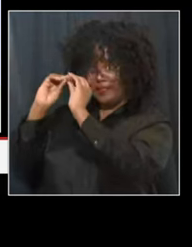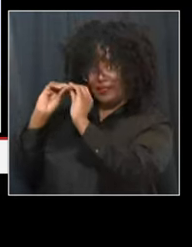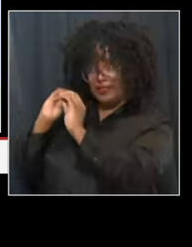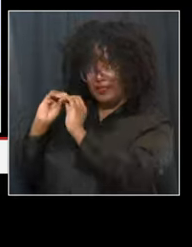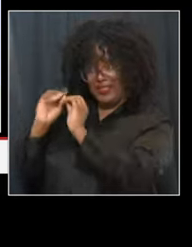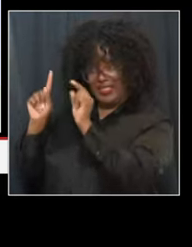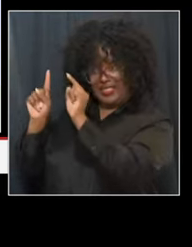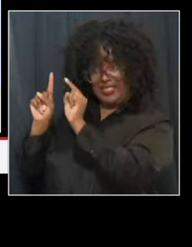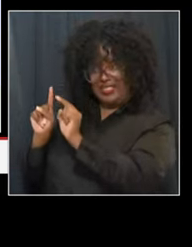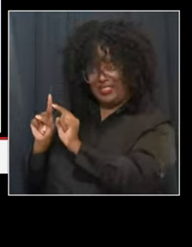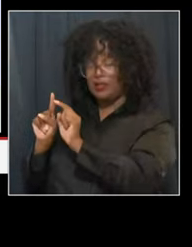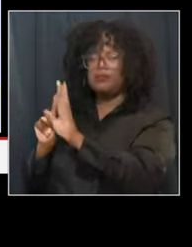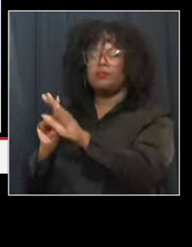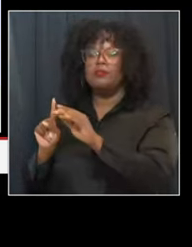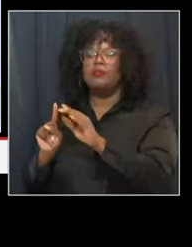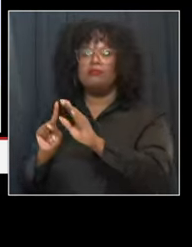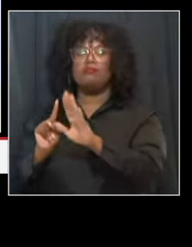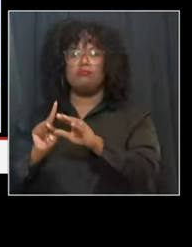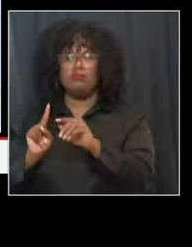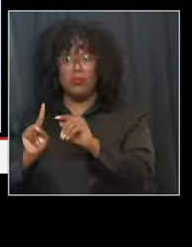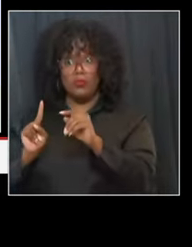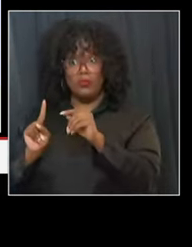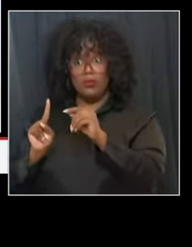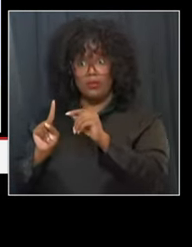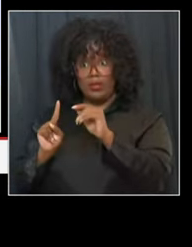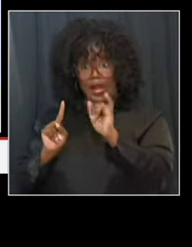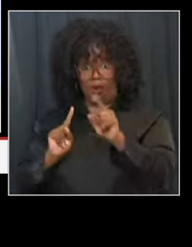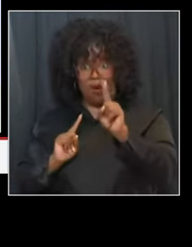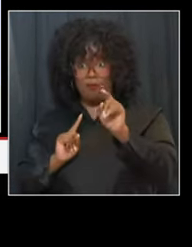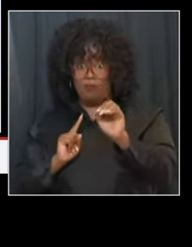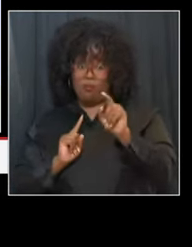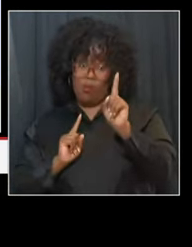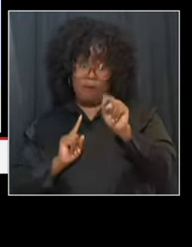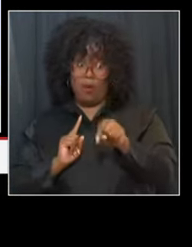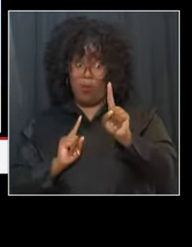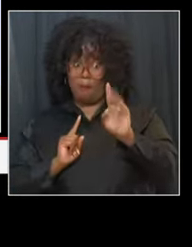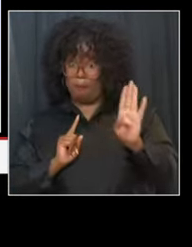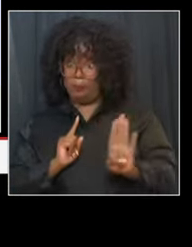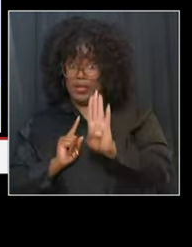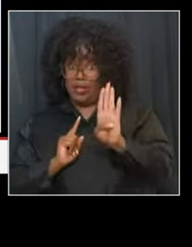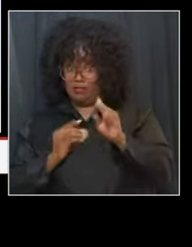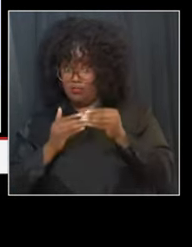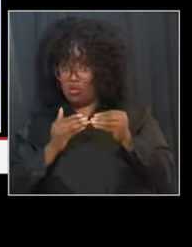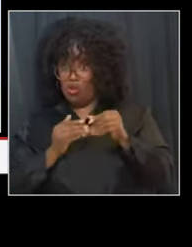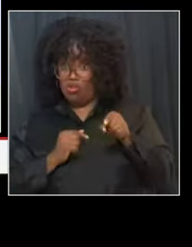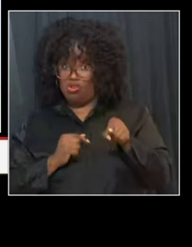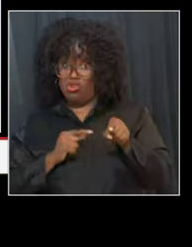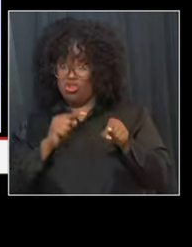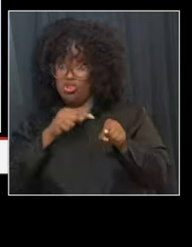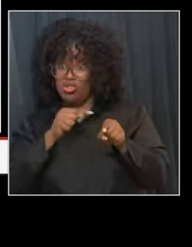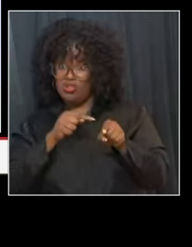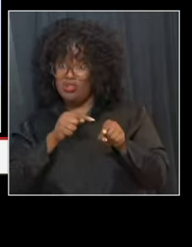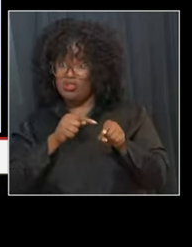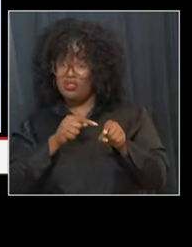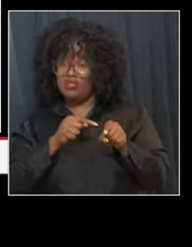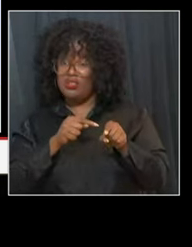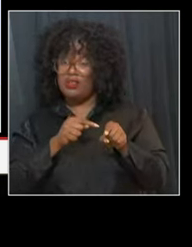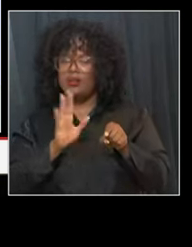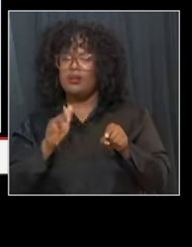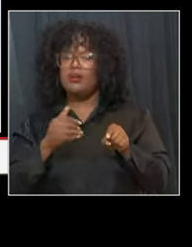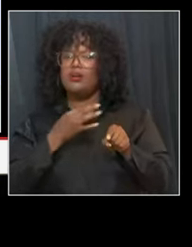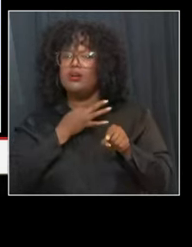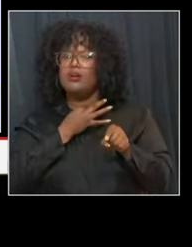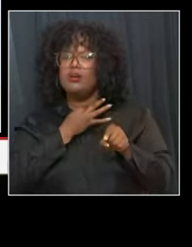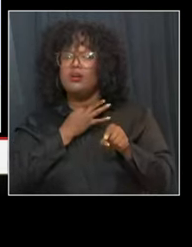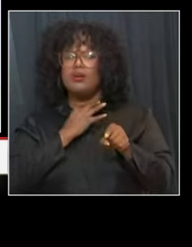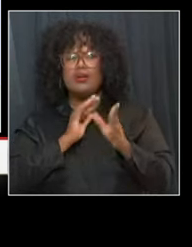put the $1.1 billion and just unwind the decisions that you're putting forward here? How would you look at essentially repairing